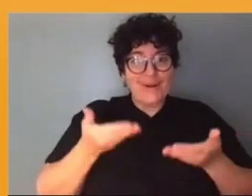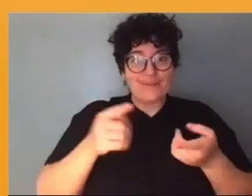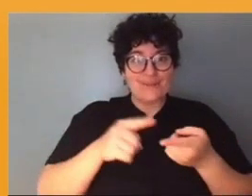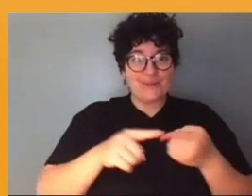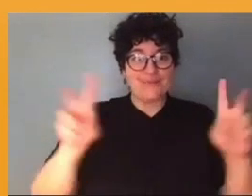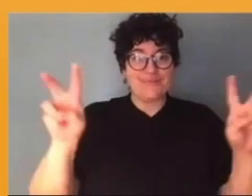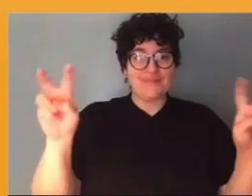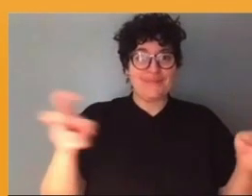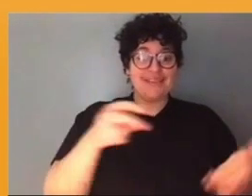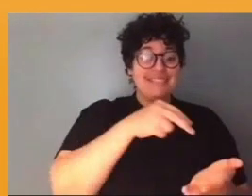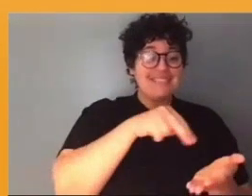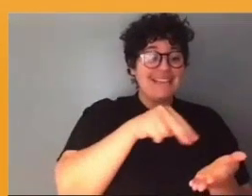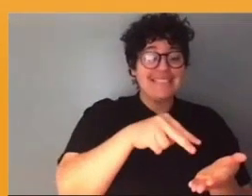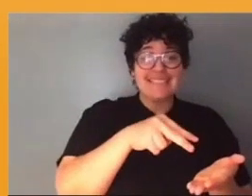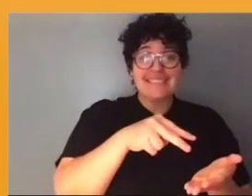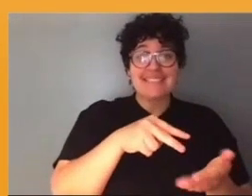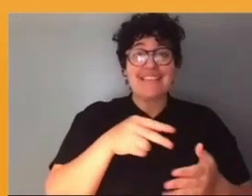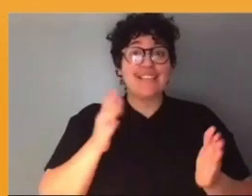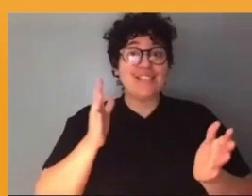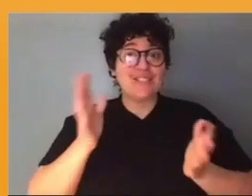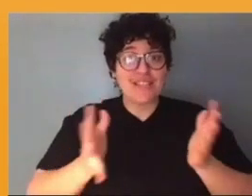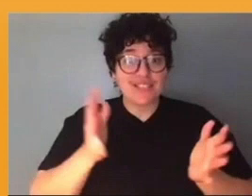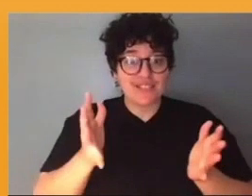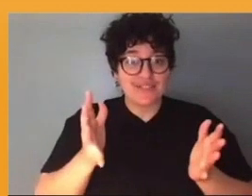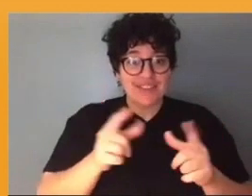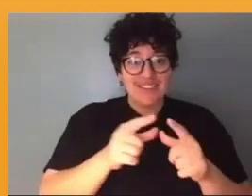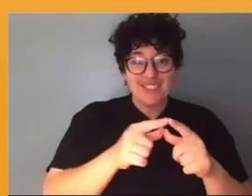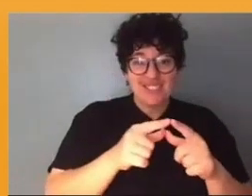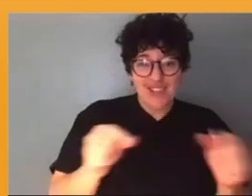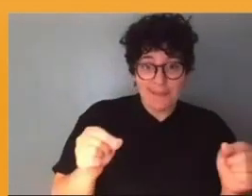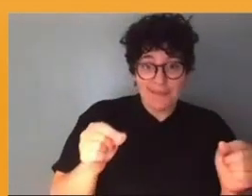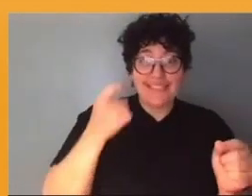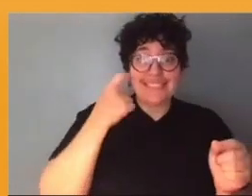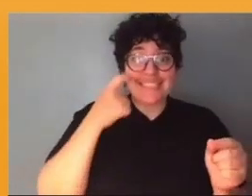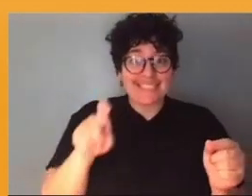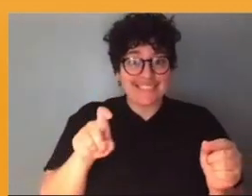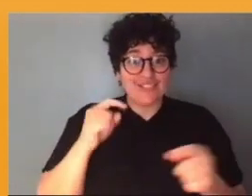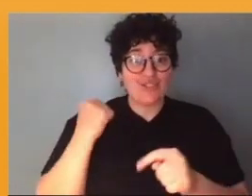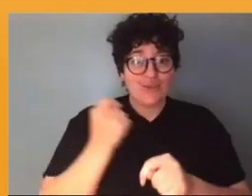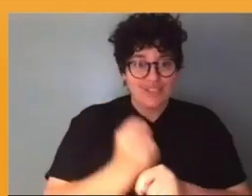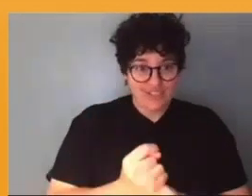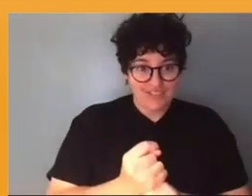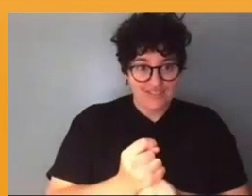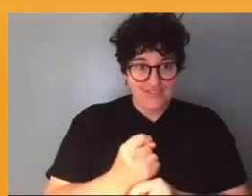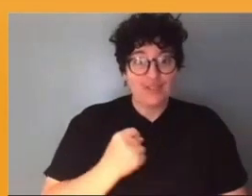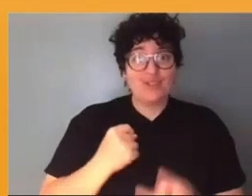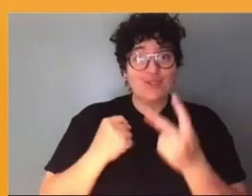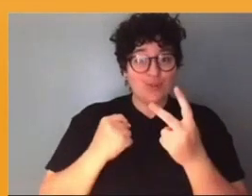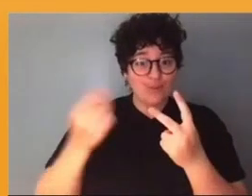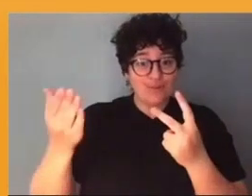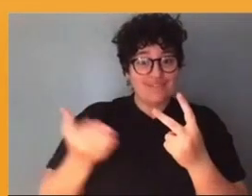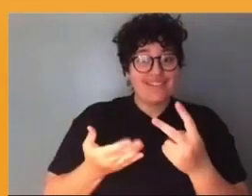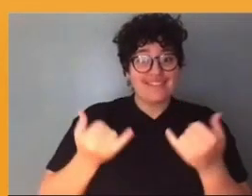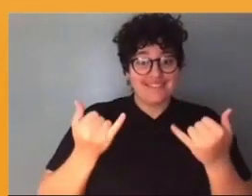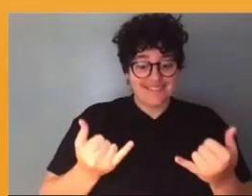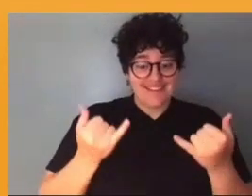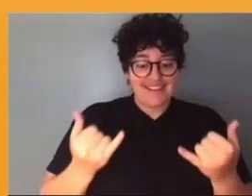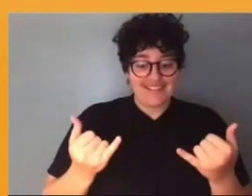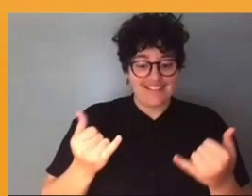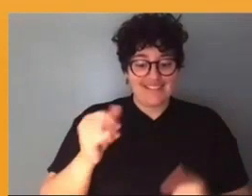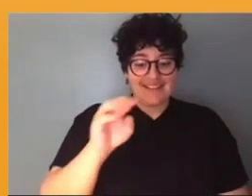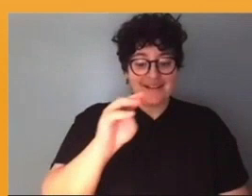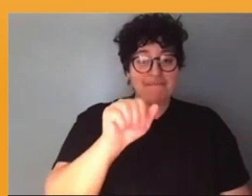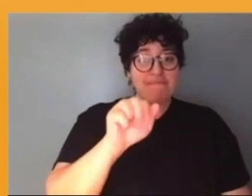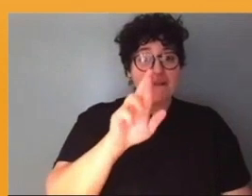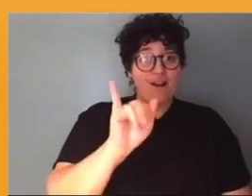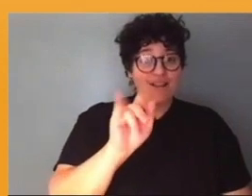Traditions. My two guests today are Mari Kaneta, founder of the Suzuyuki Kai Japanese Dance School here in